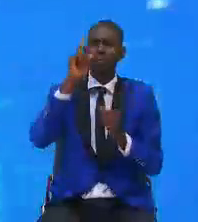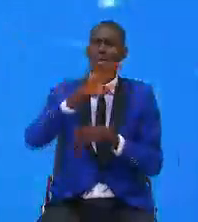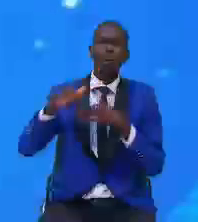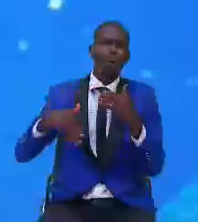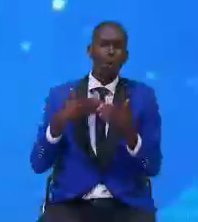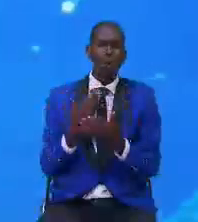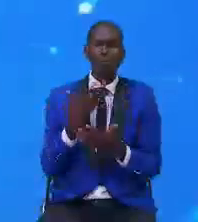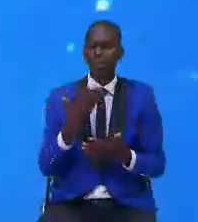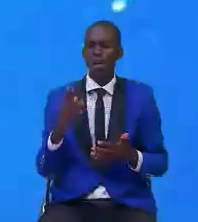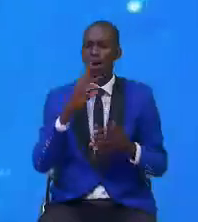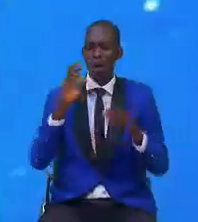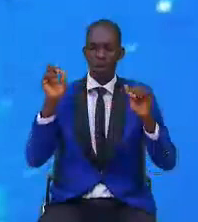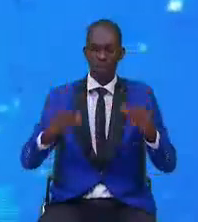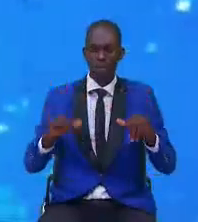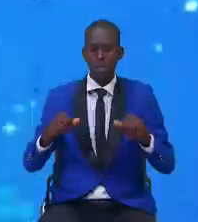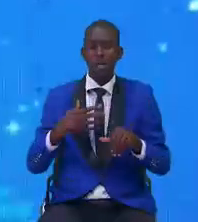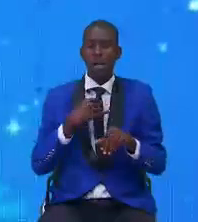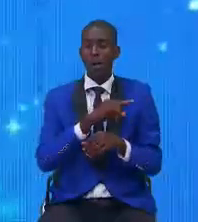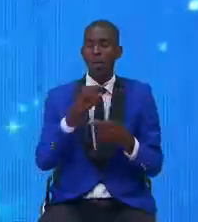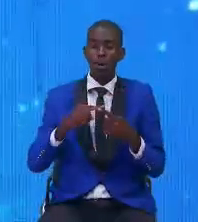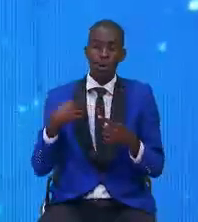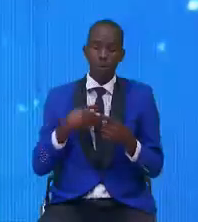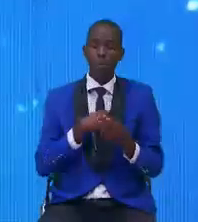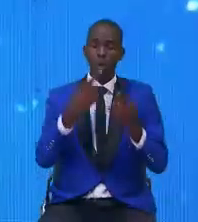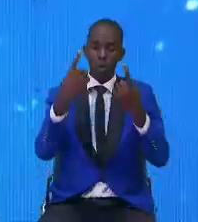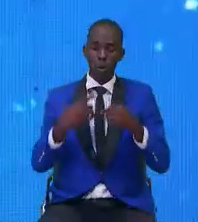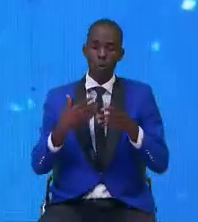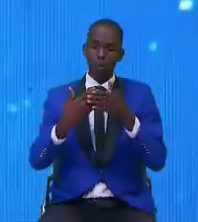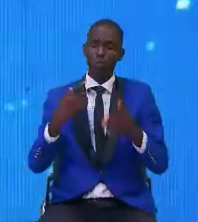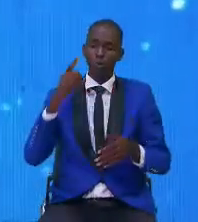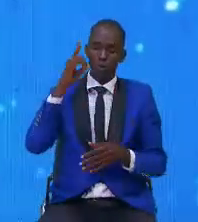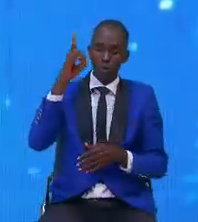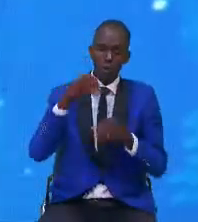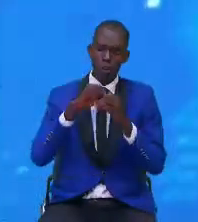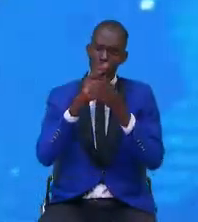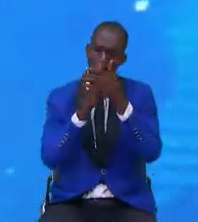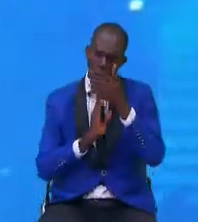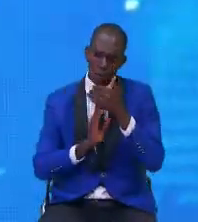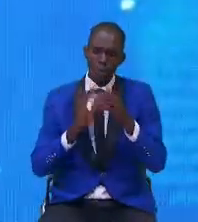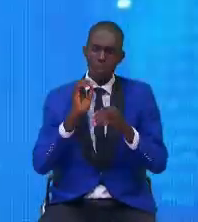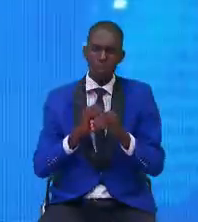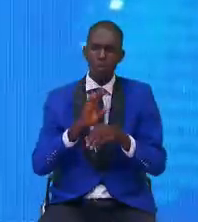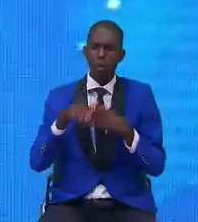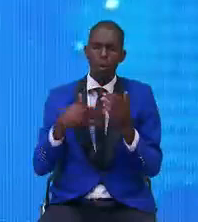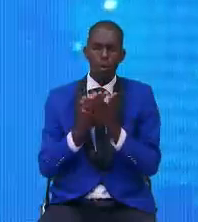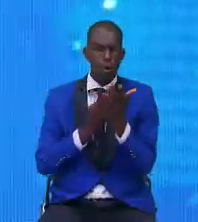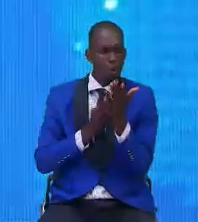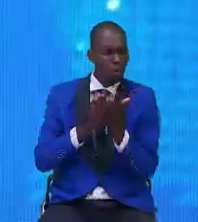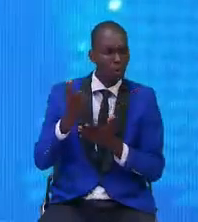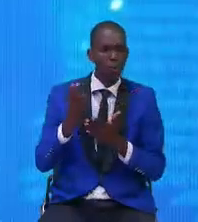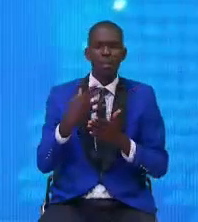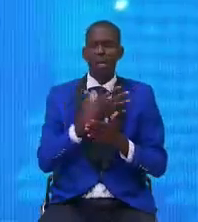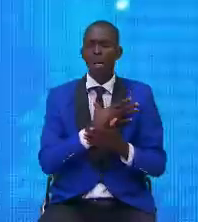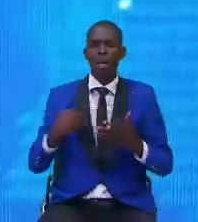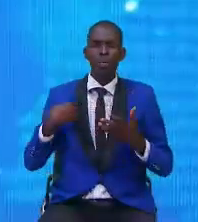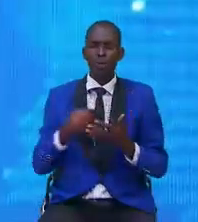thank you. Because we know with you all things are possible. And when we come before you in all humility, in